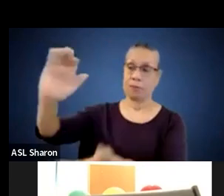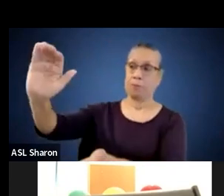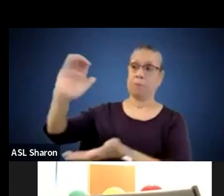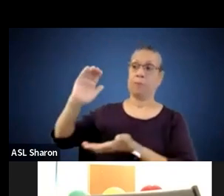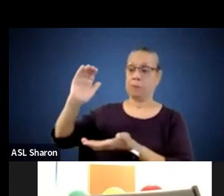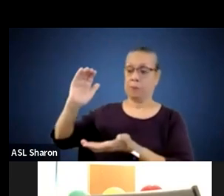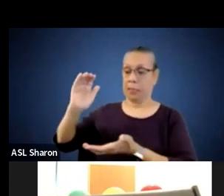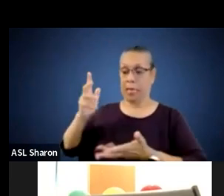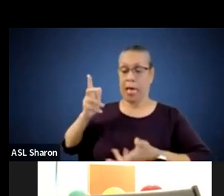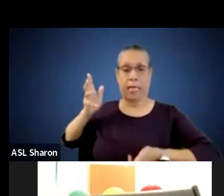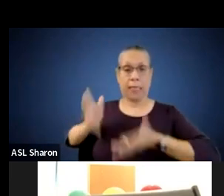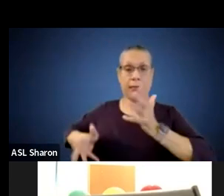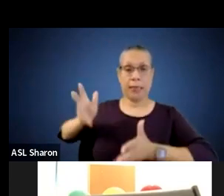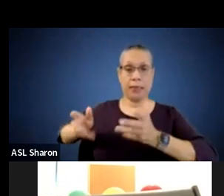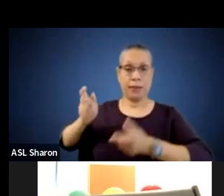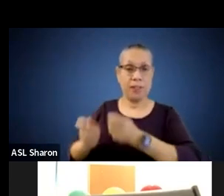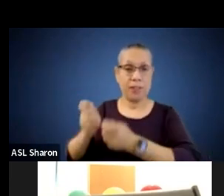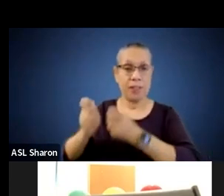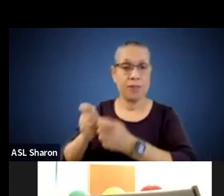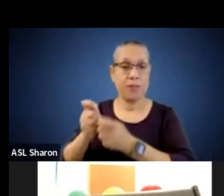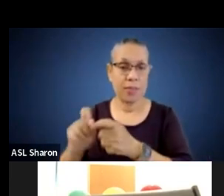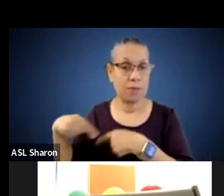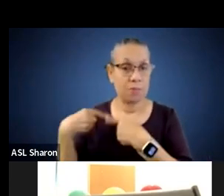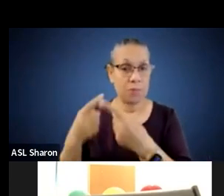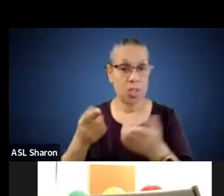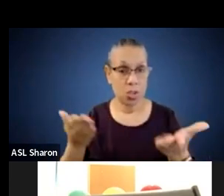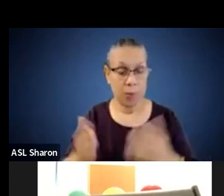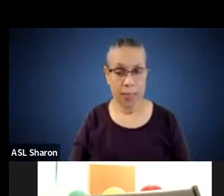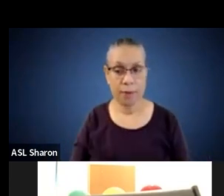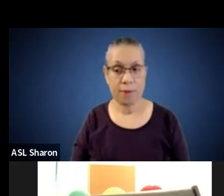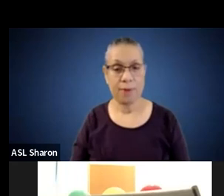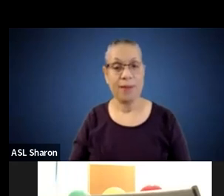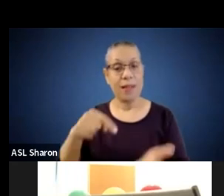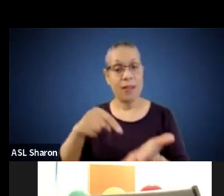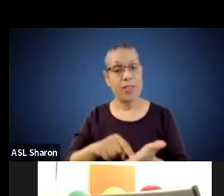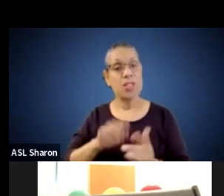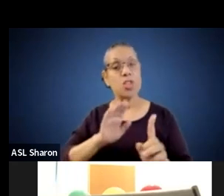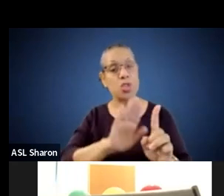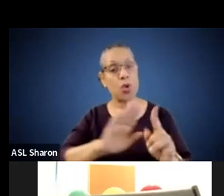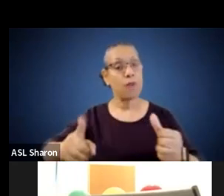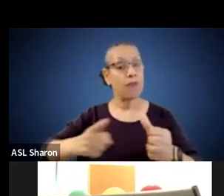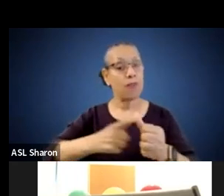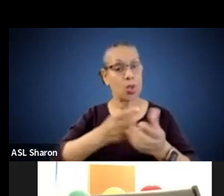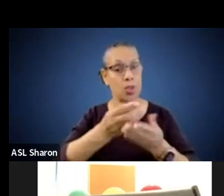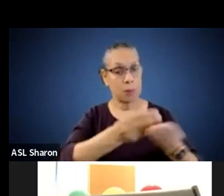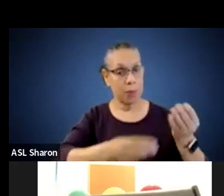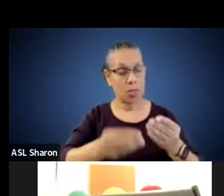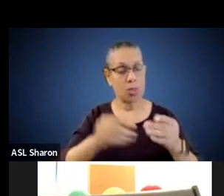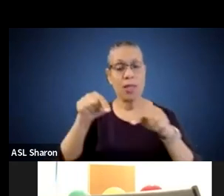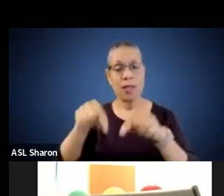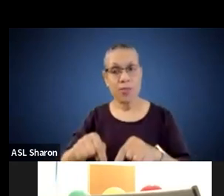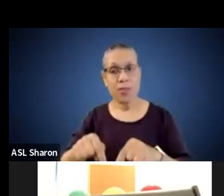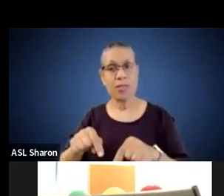and make do with since she's come on board um this is her first budget and it's an opportunity